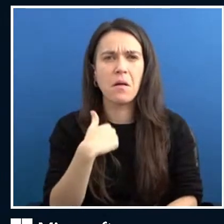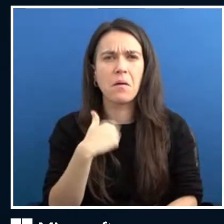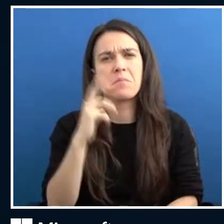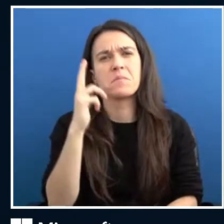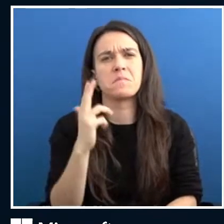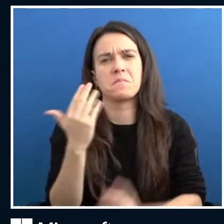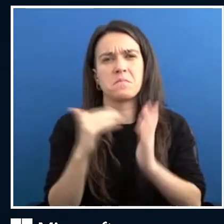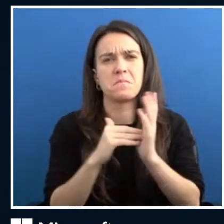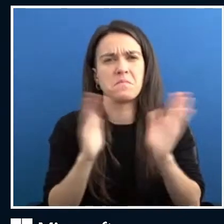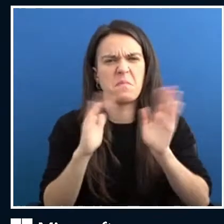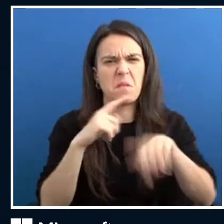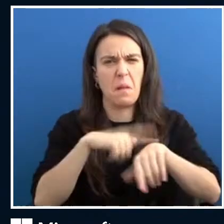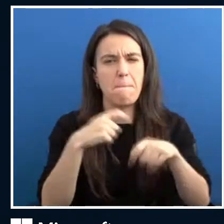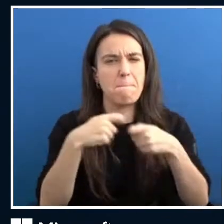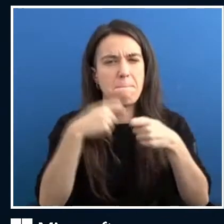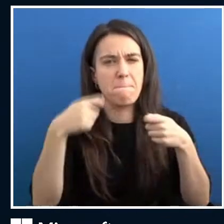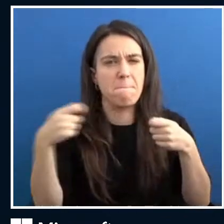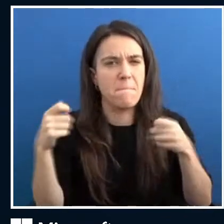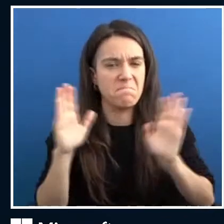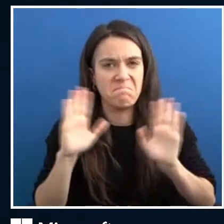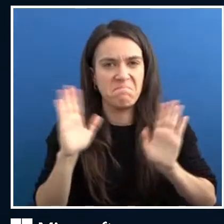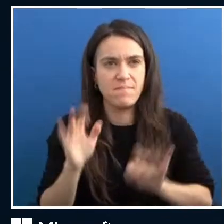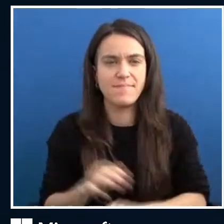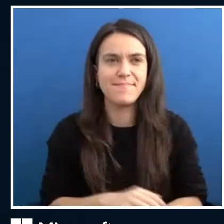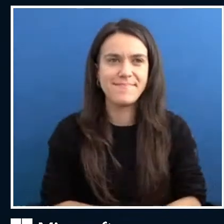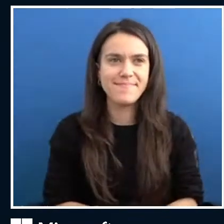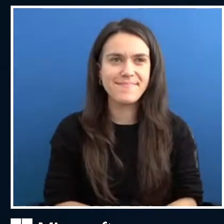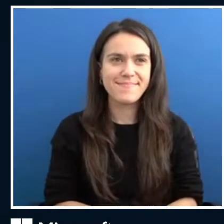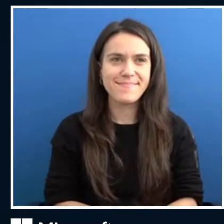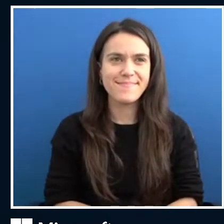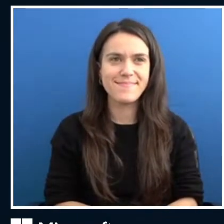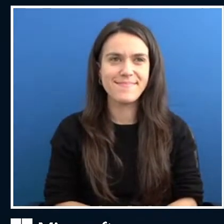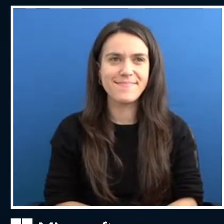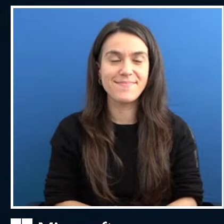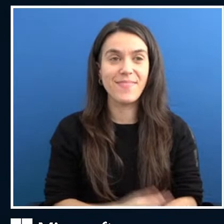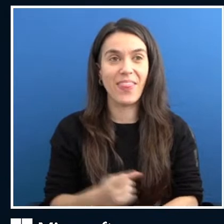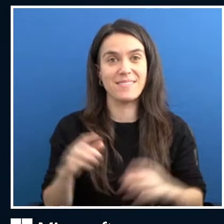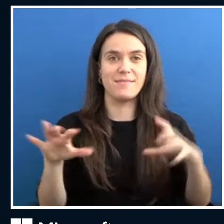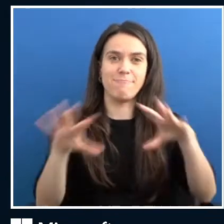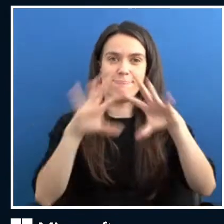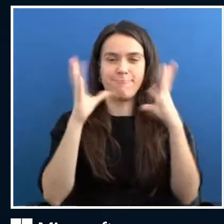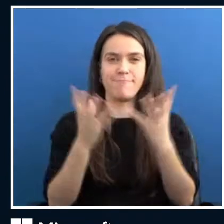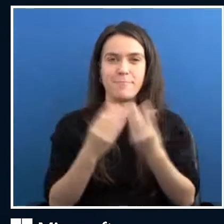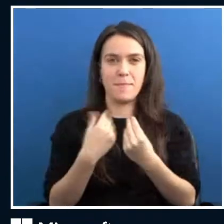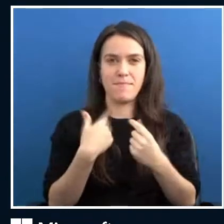time. So this is my general dropout regularization